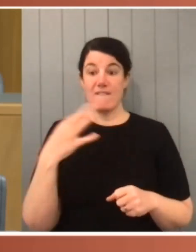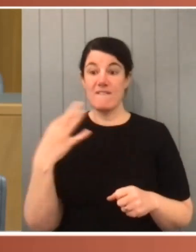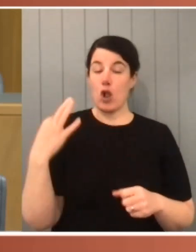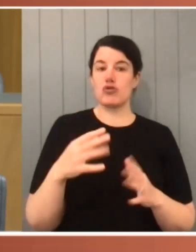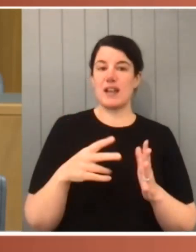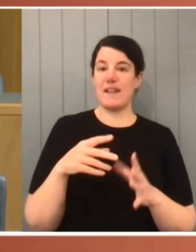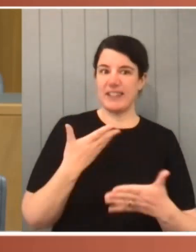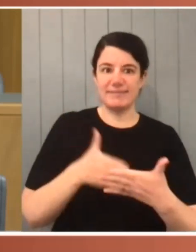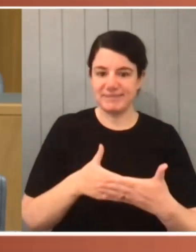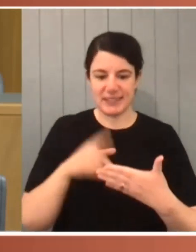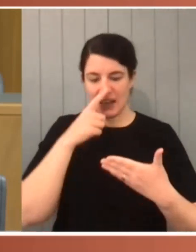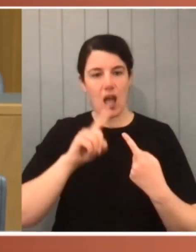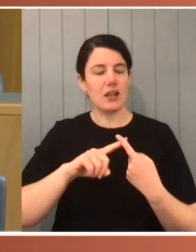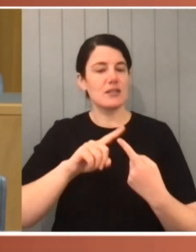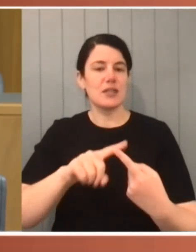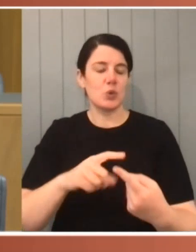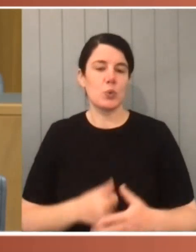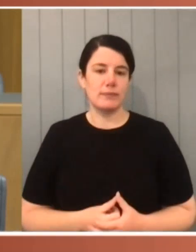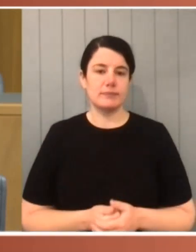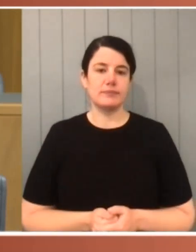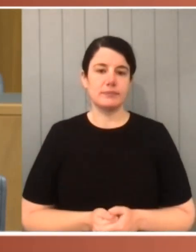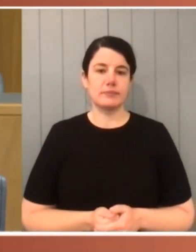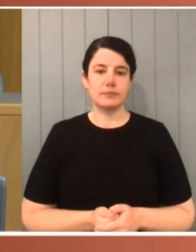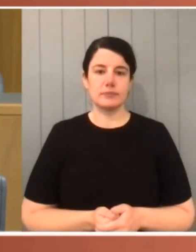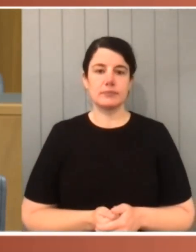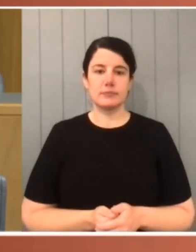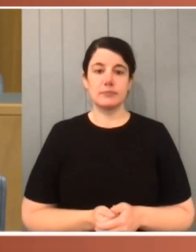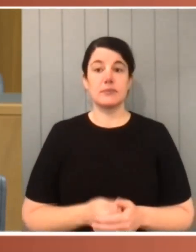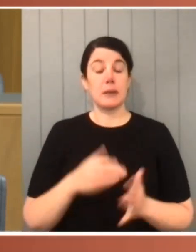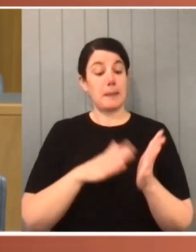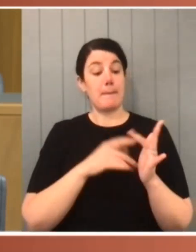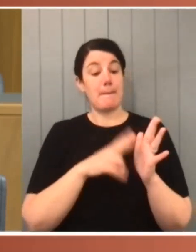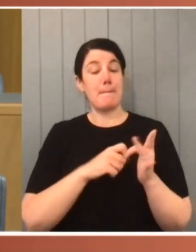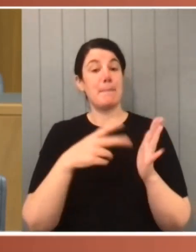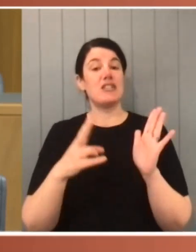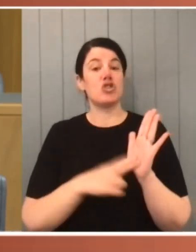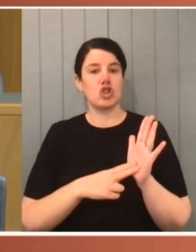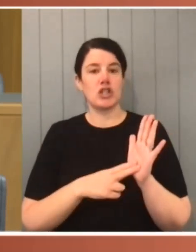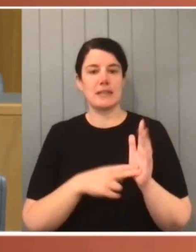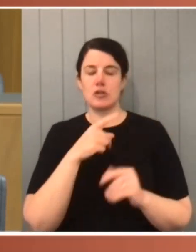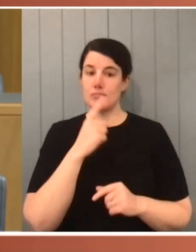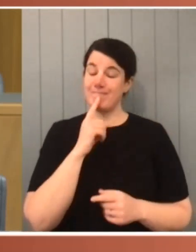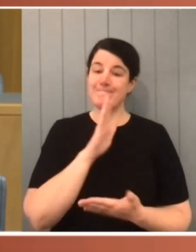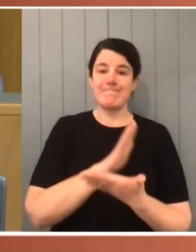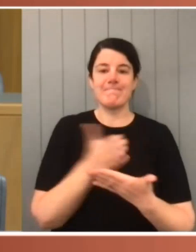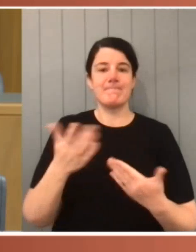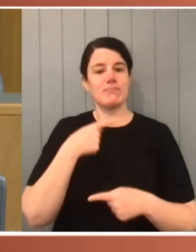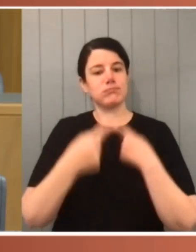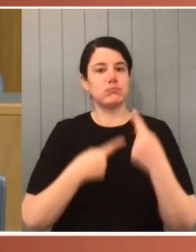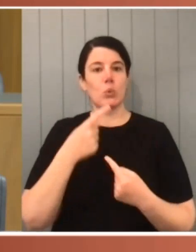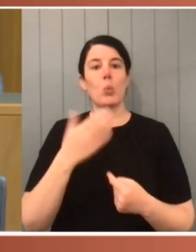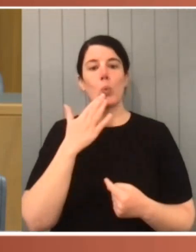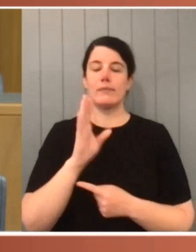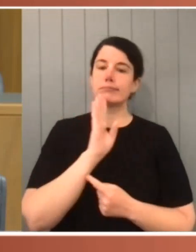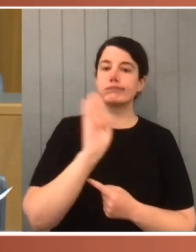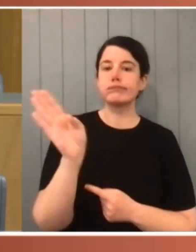end. The surest sign they were beaten was Minchin's forlorn admission when delivering his valedictory